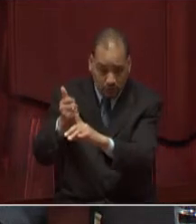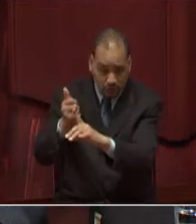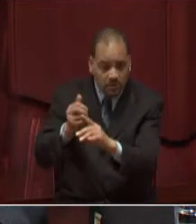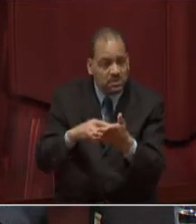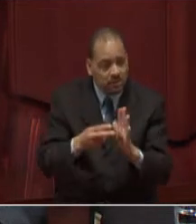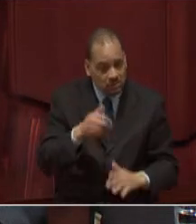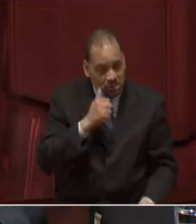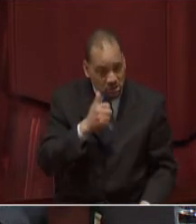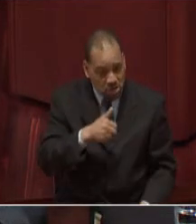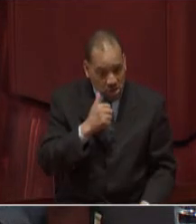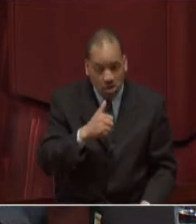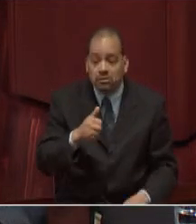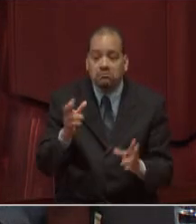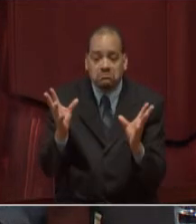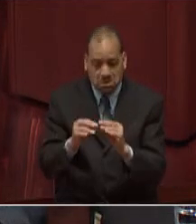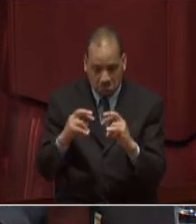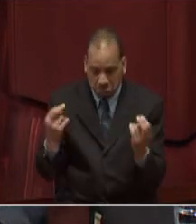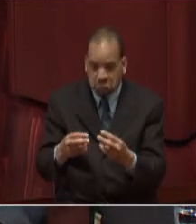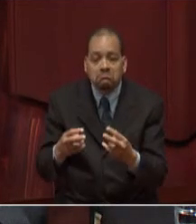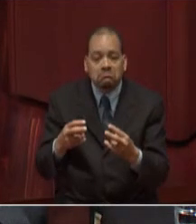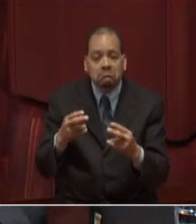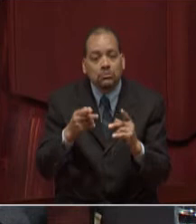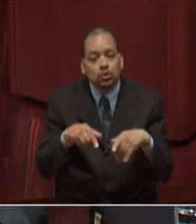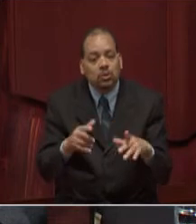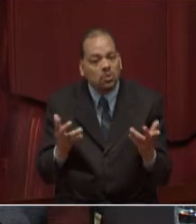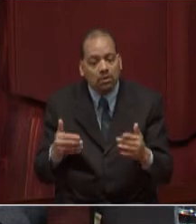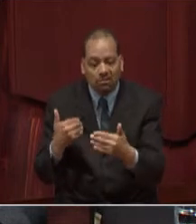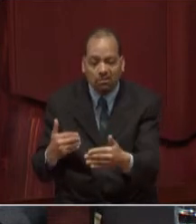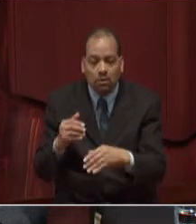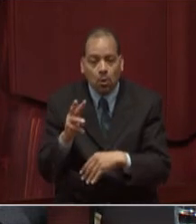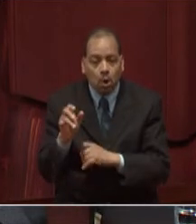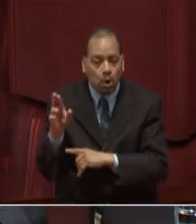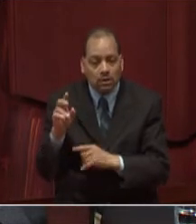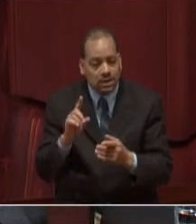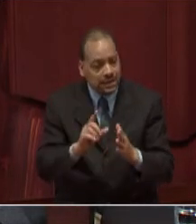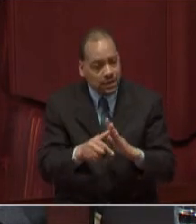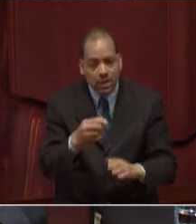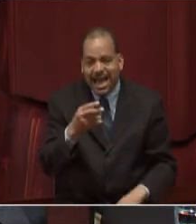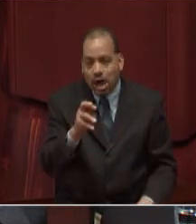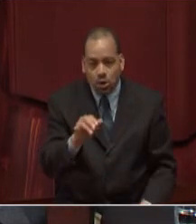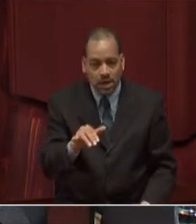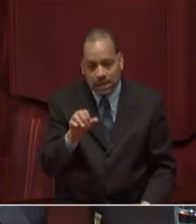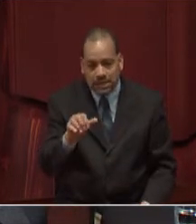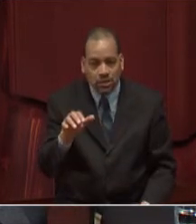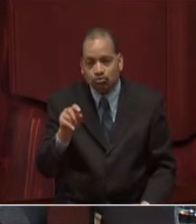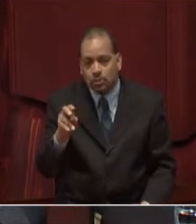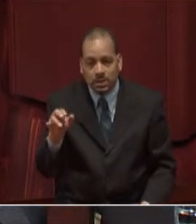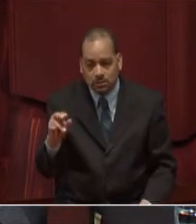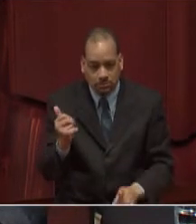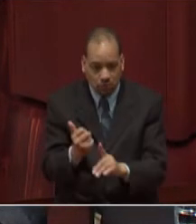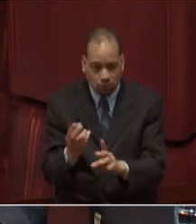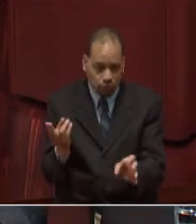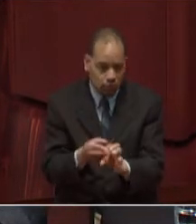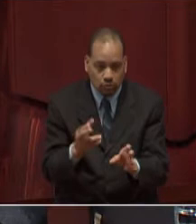daily during the war. Then Truman came in, and Truman